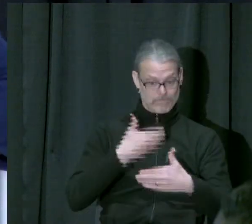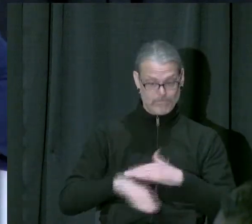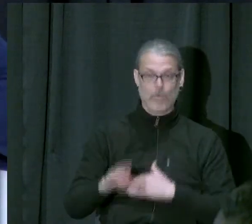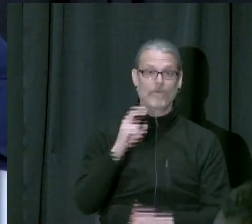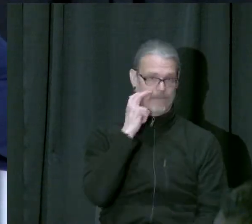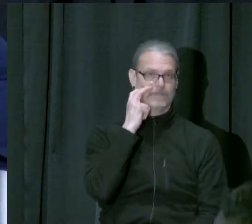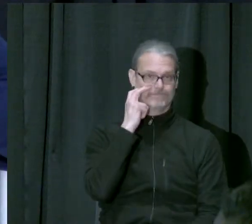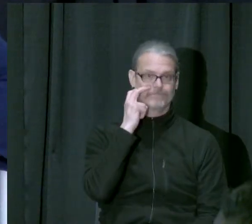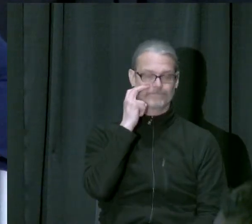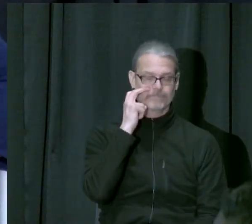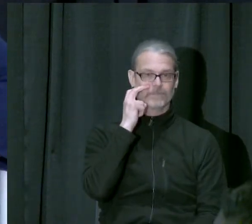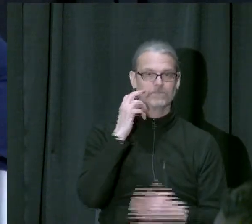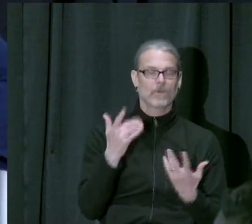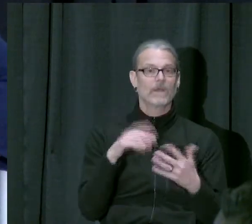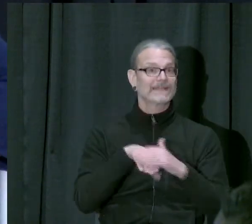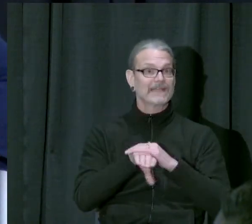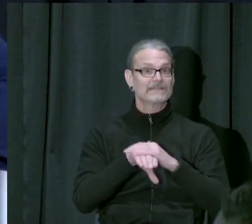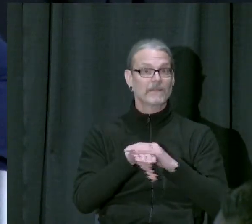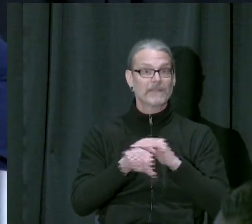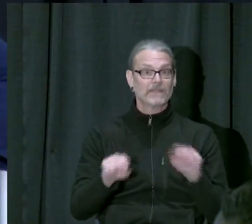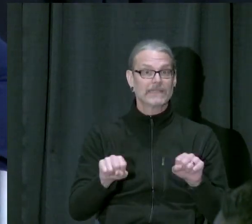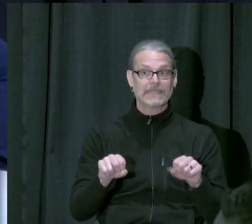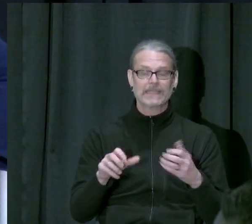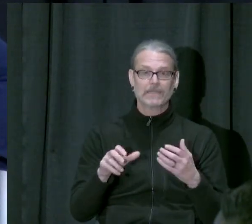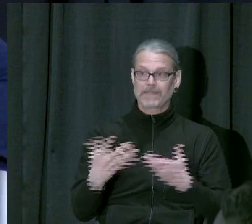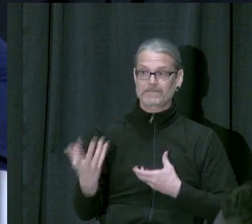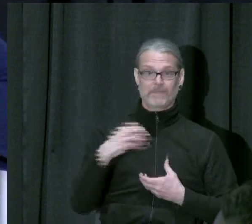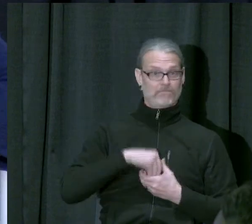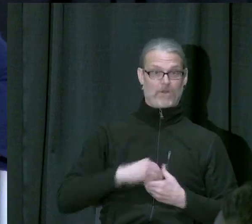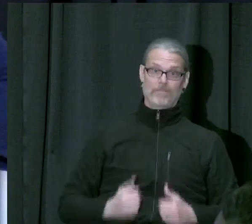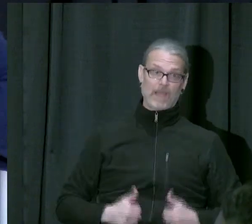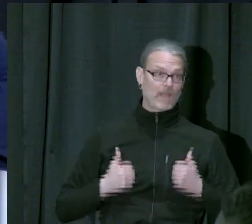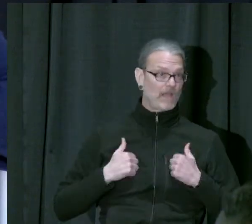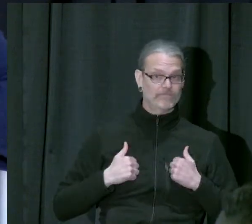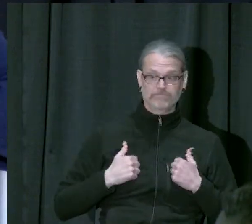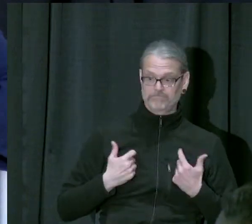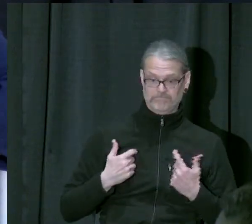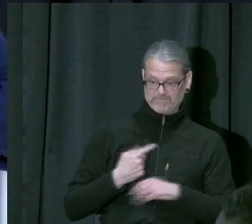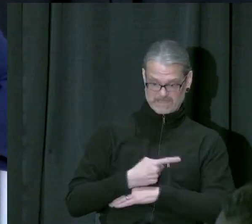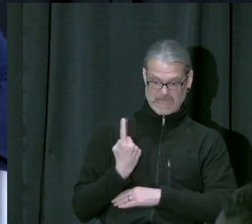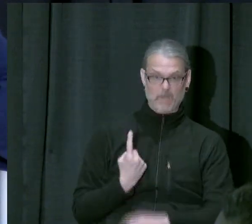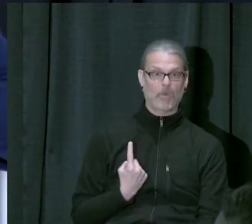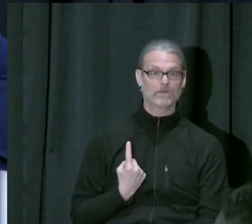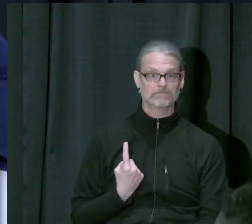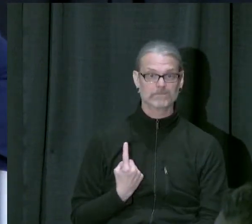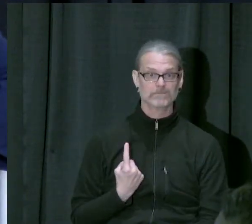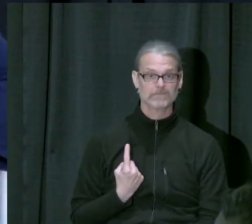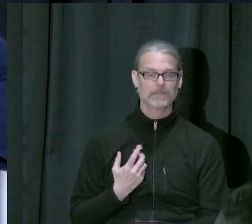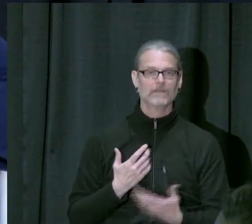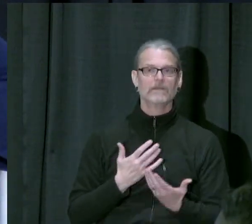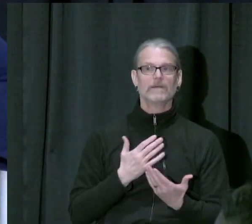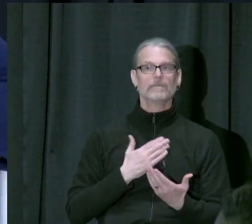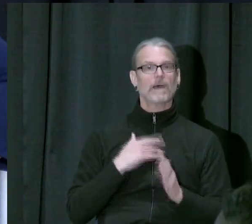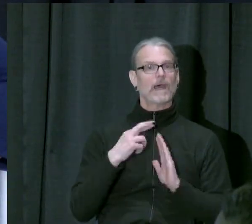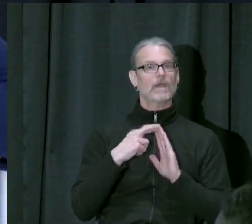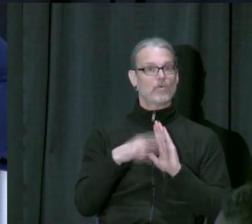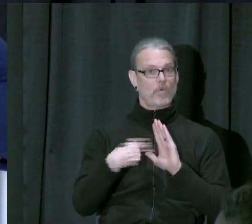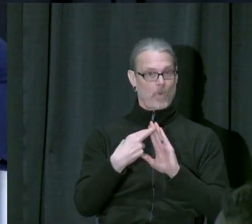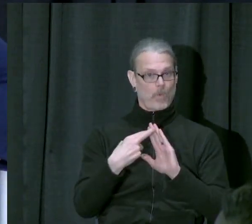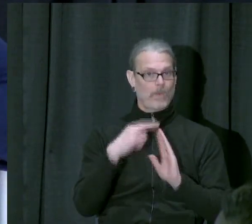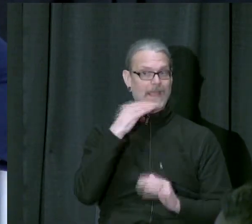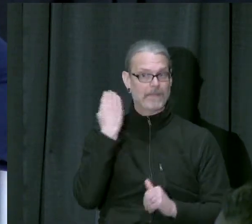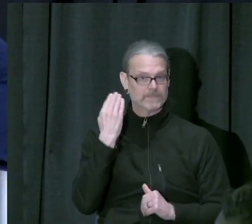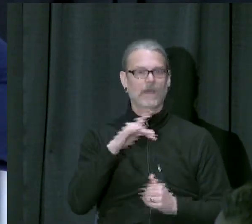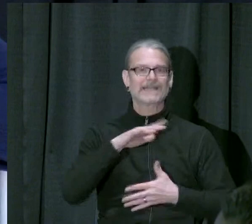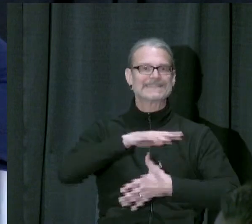and so accessibility has been part of my life since day one. My role at Amazon is the